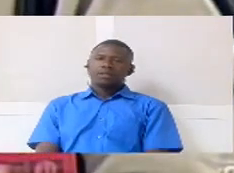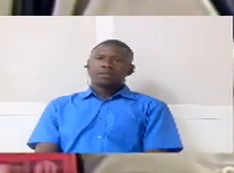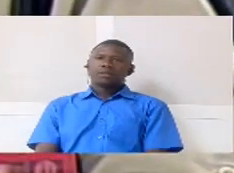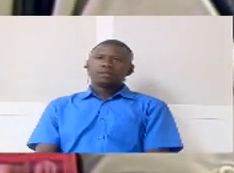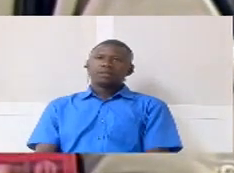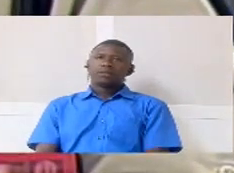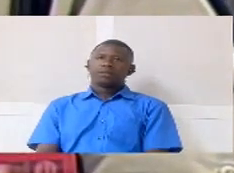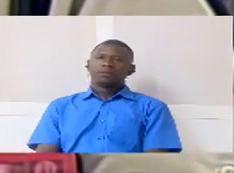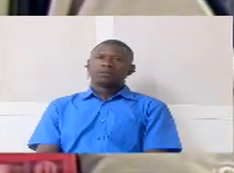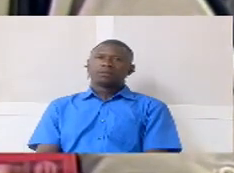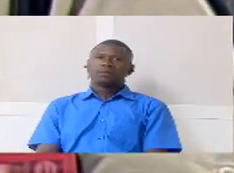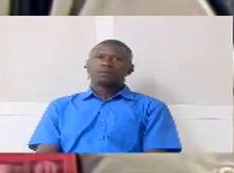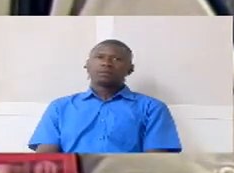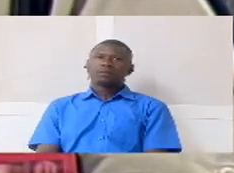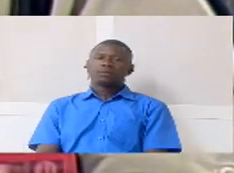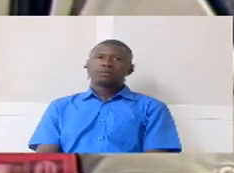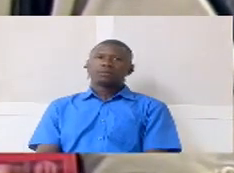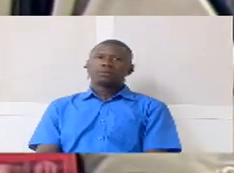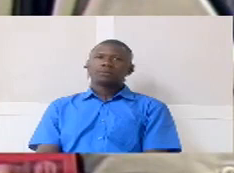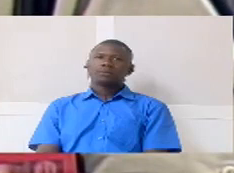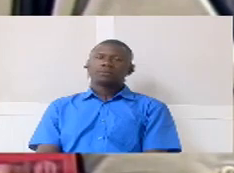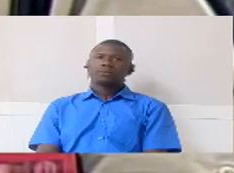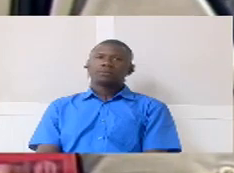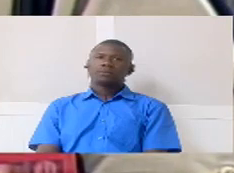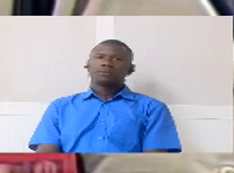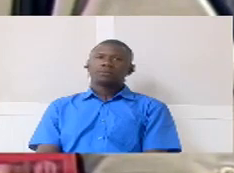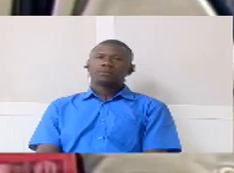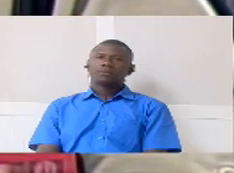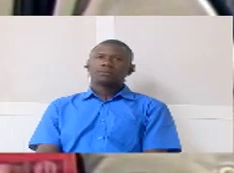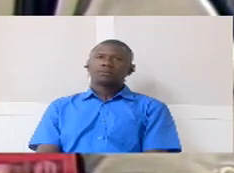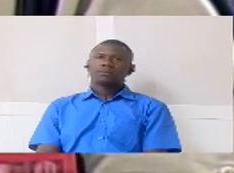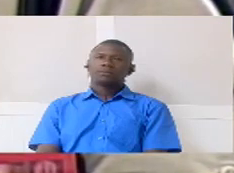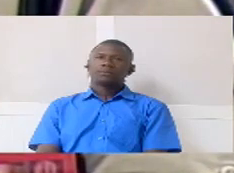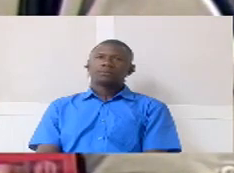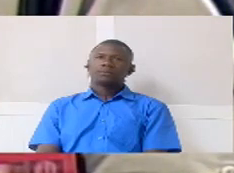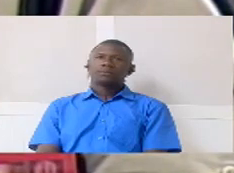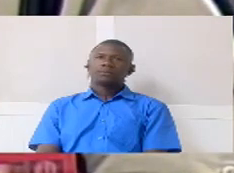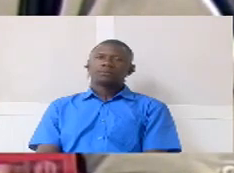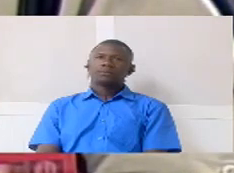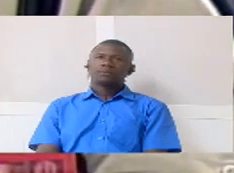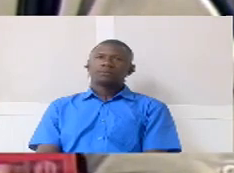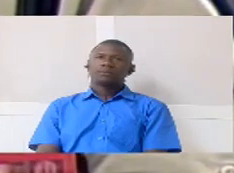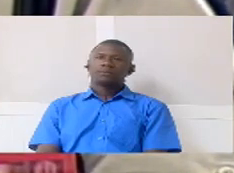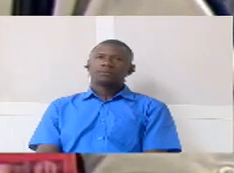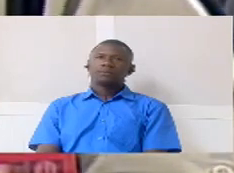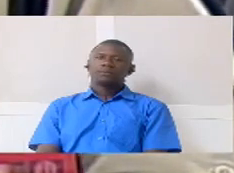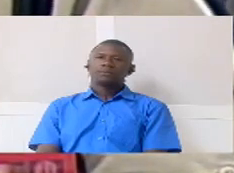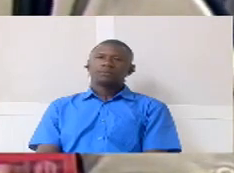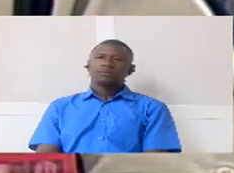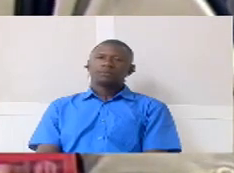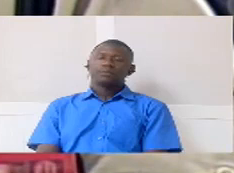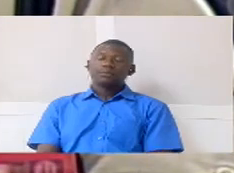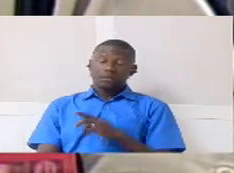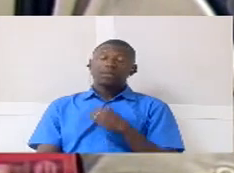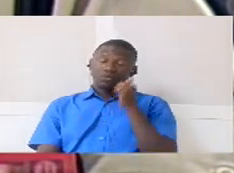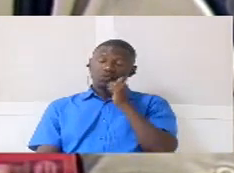o soto dal nun jawara la watola nun ya commencer nun ka credit officiel ta from high school. That used to